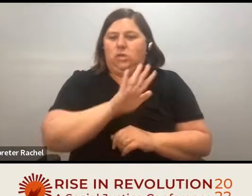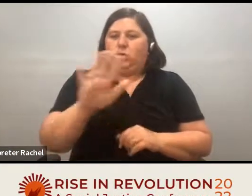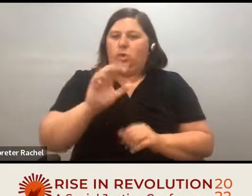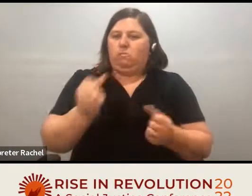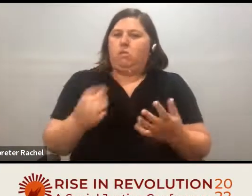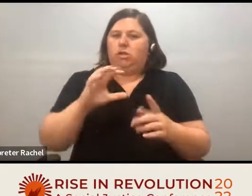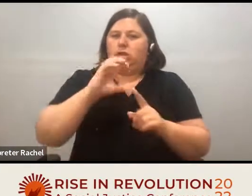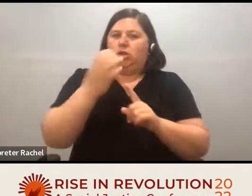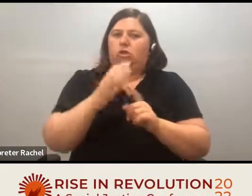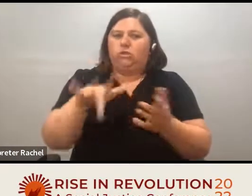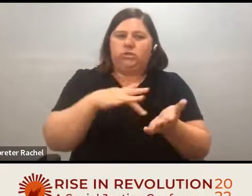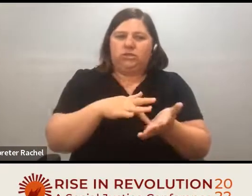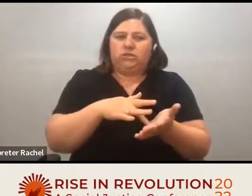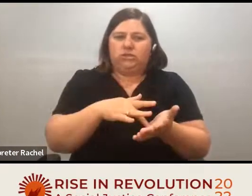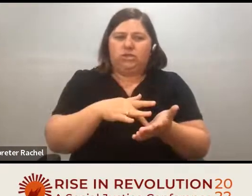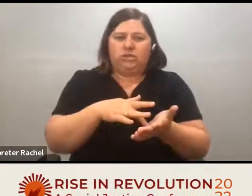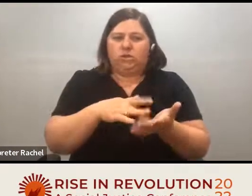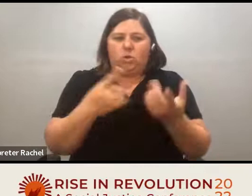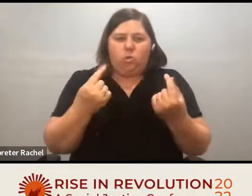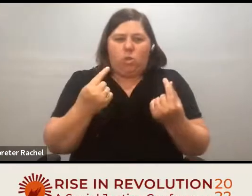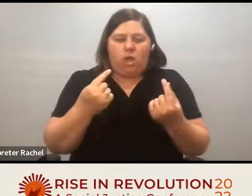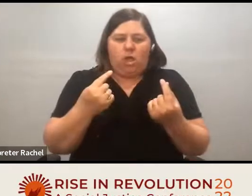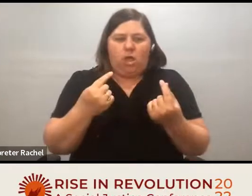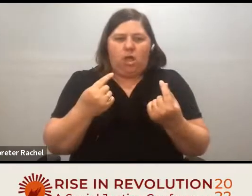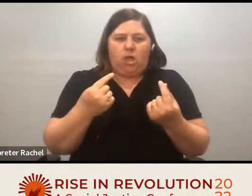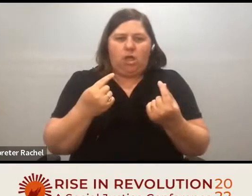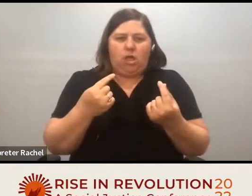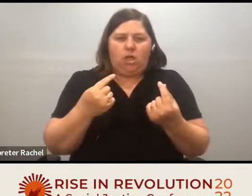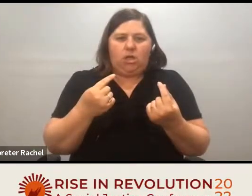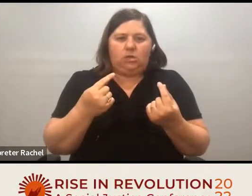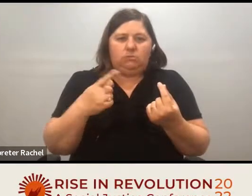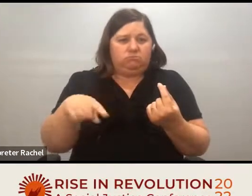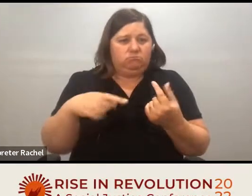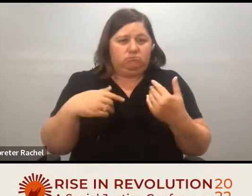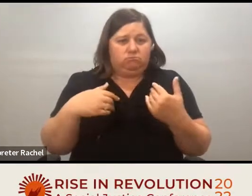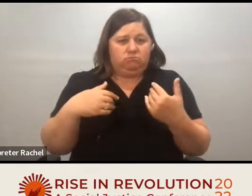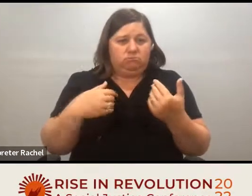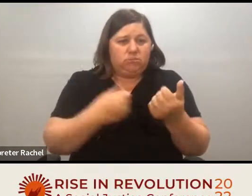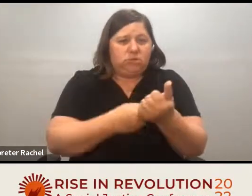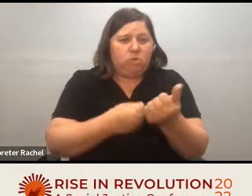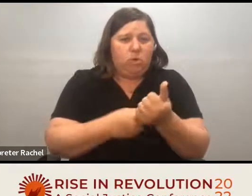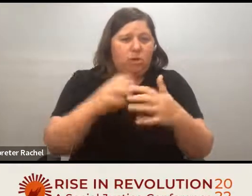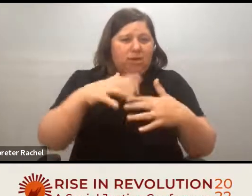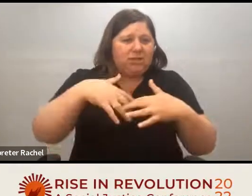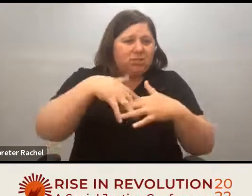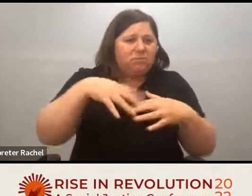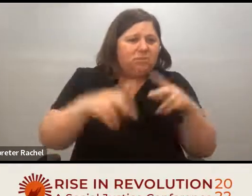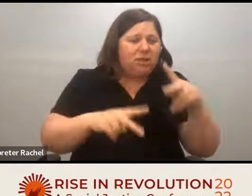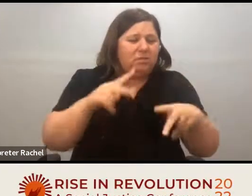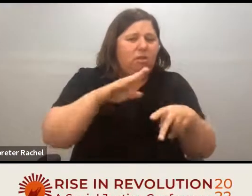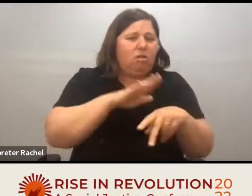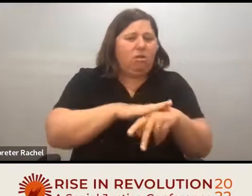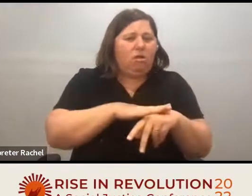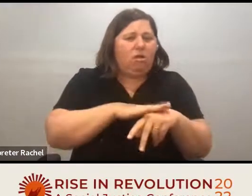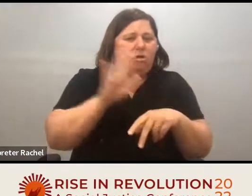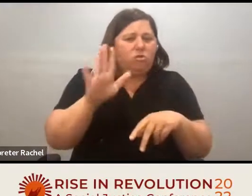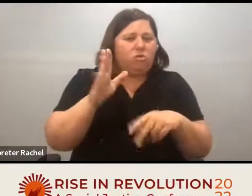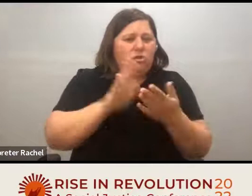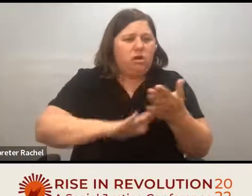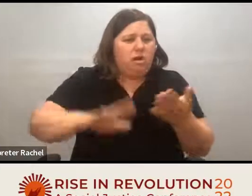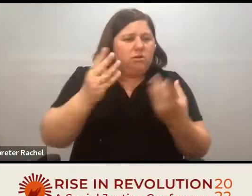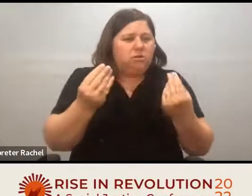center, is there any initiatives to spring for supporting Indigenous folks on campus? I saw recently, you guys saw